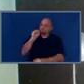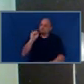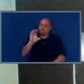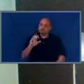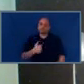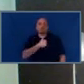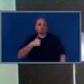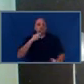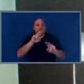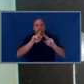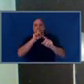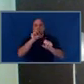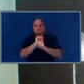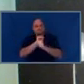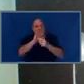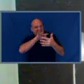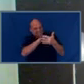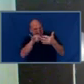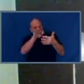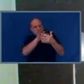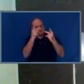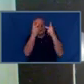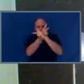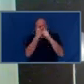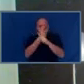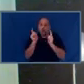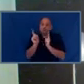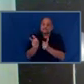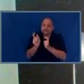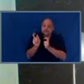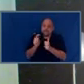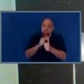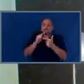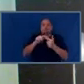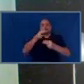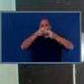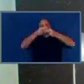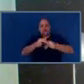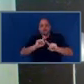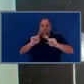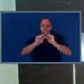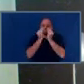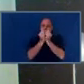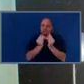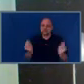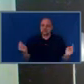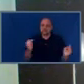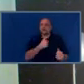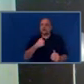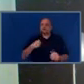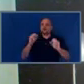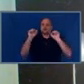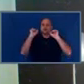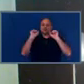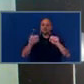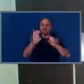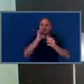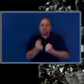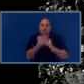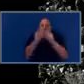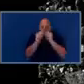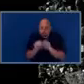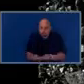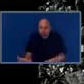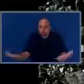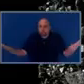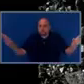study to look at the speeds and masses of material that we might pick off the surface. And the